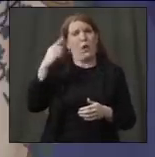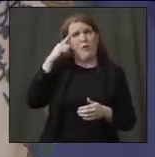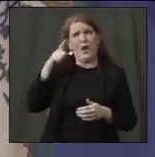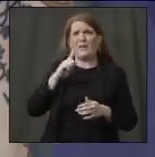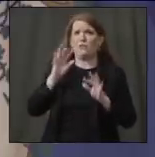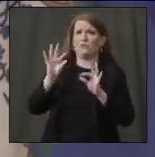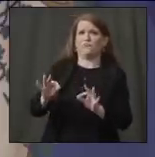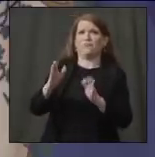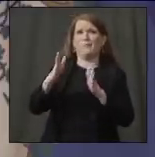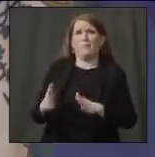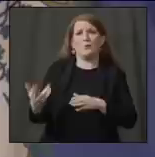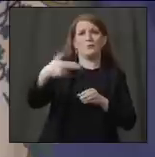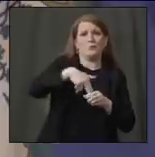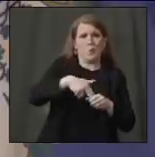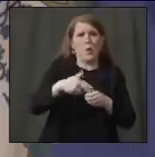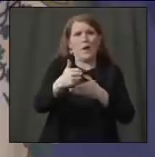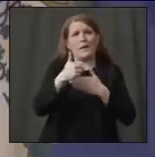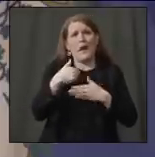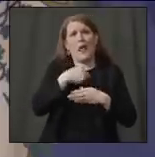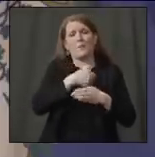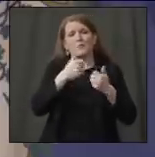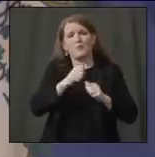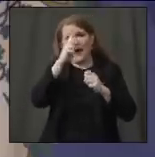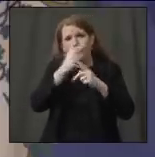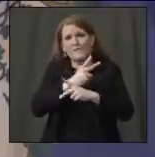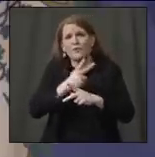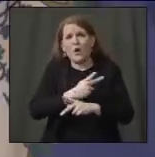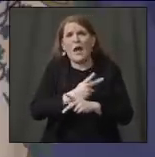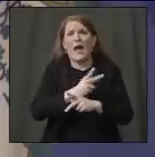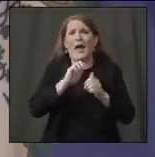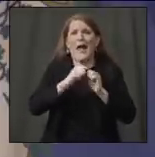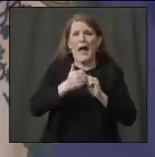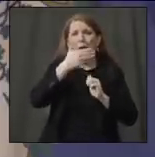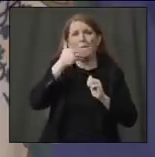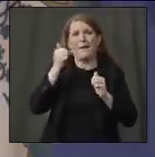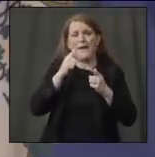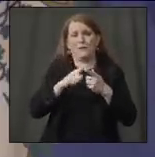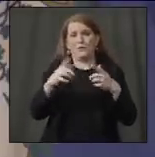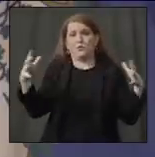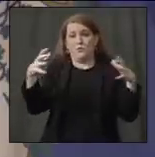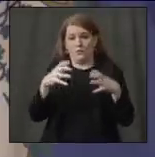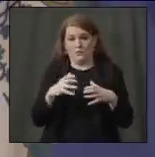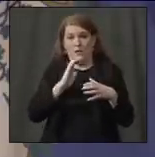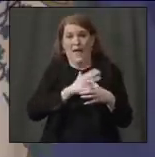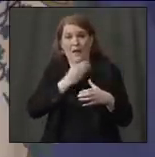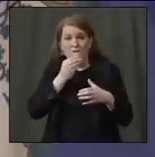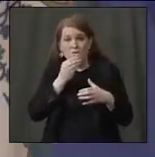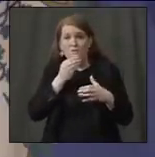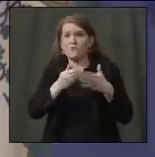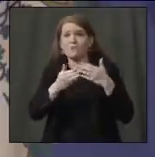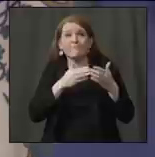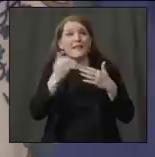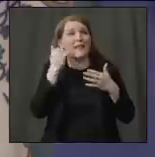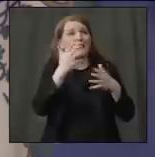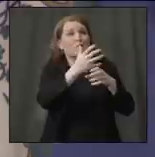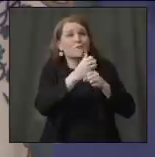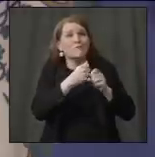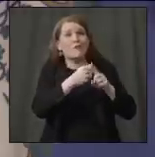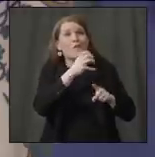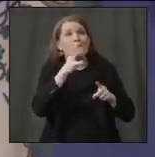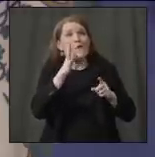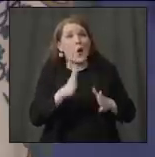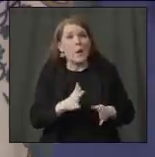effort when it comes to consolidating our food supply chain from the farmers, be it dairy and then produce over